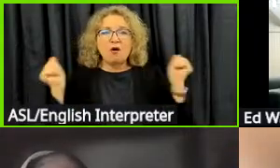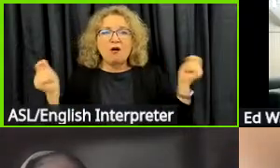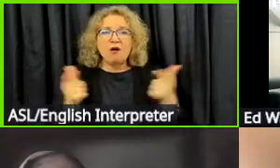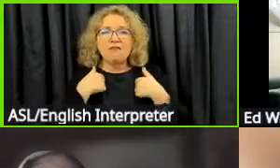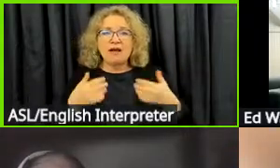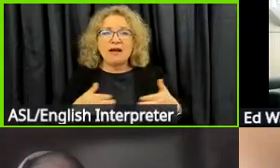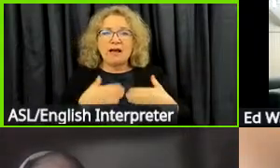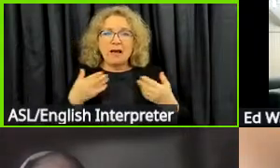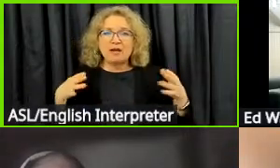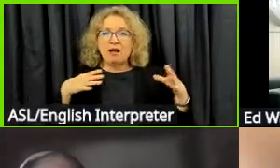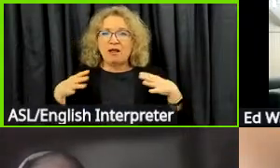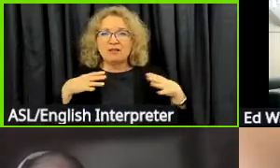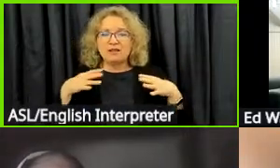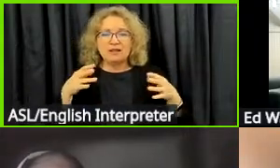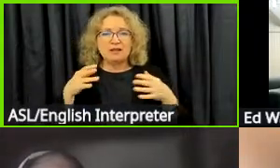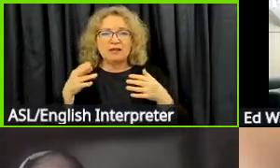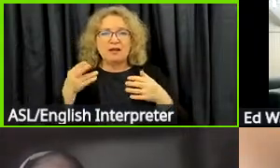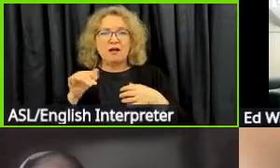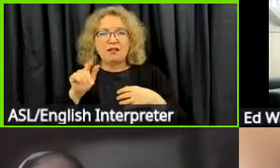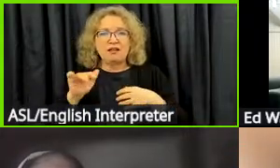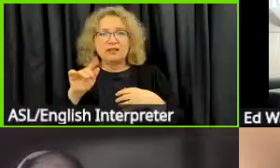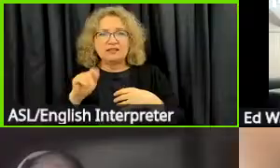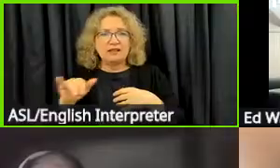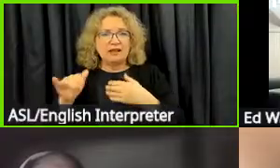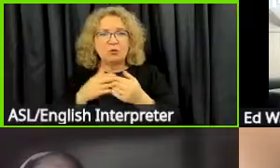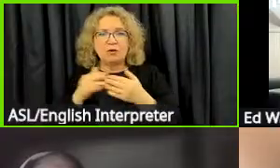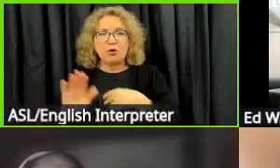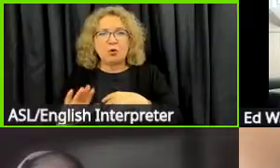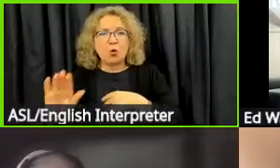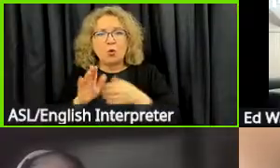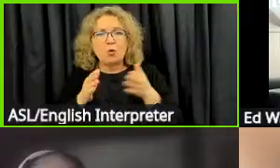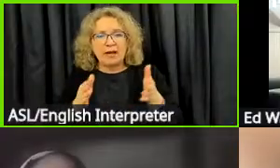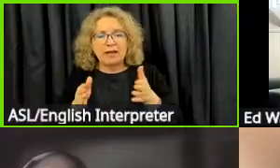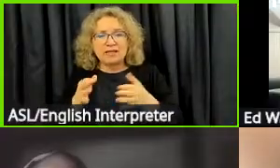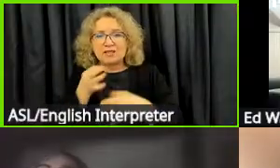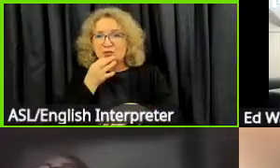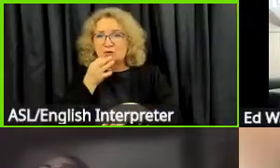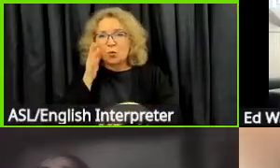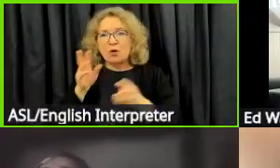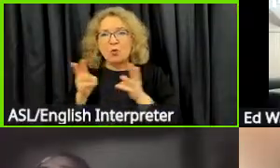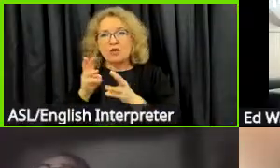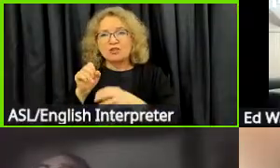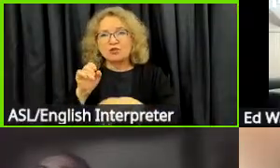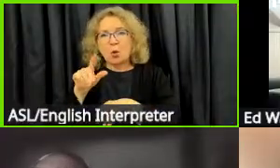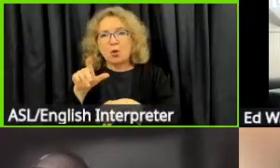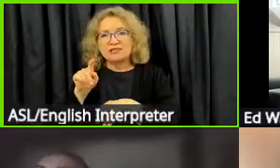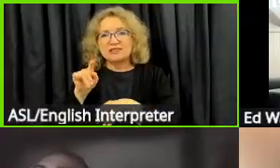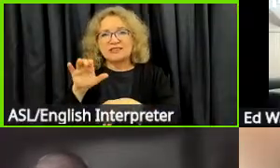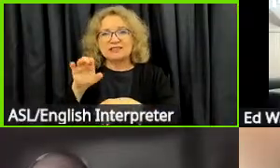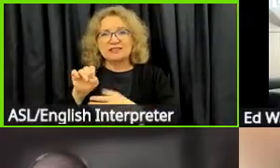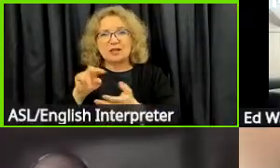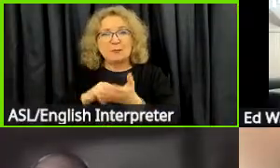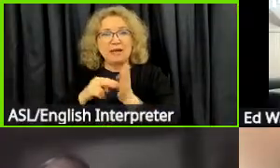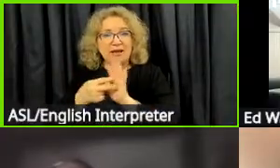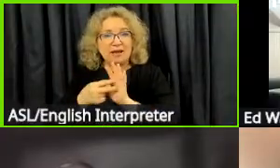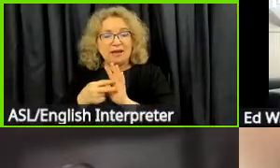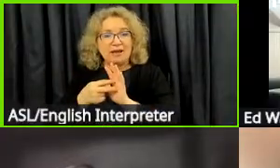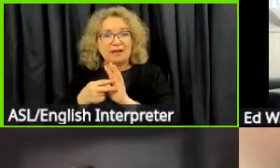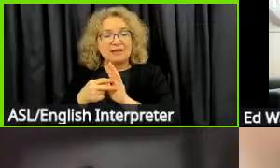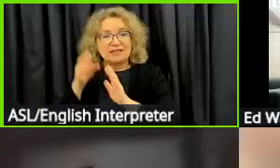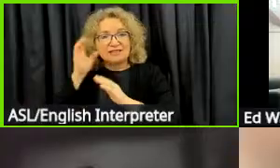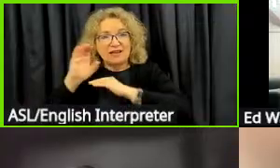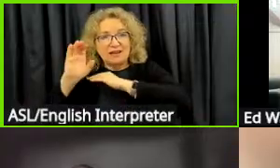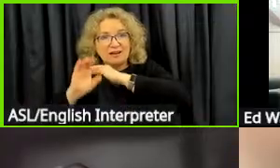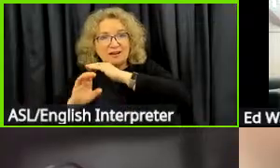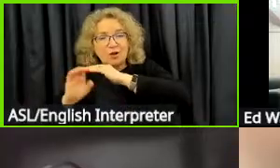this time. It's going to be winter solstice soon, which also means it's going to start getting lighter earlier. So stay